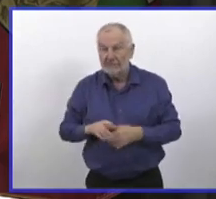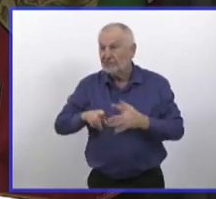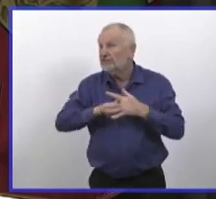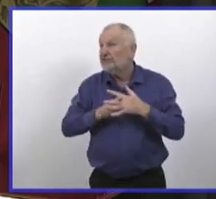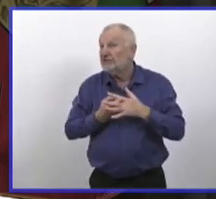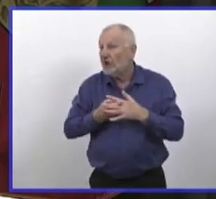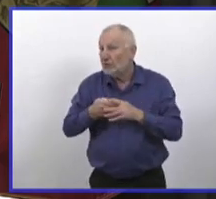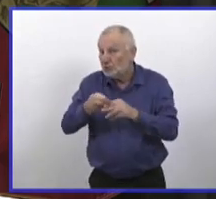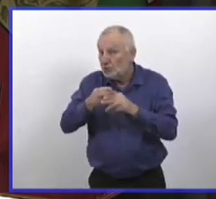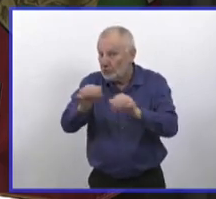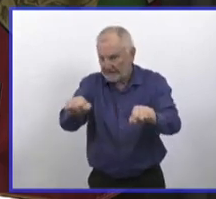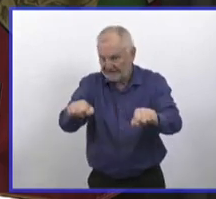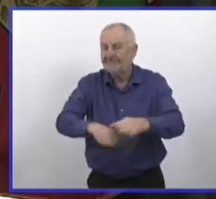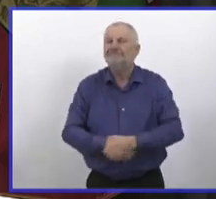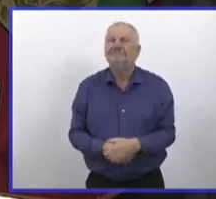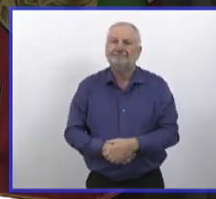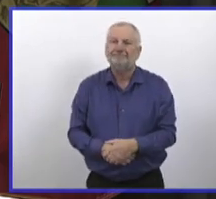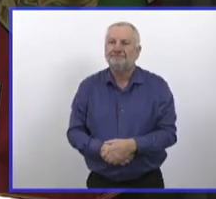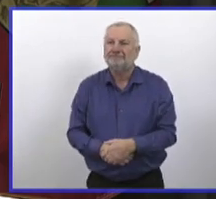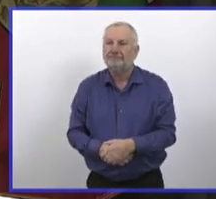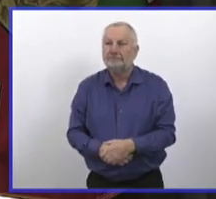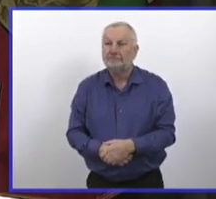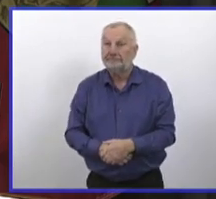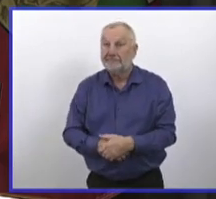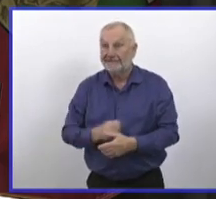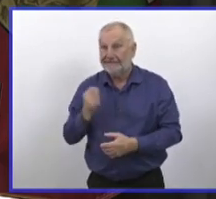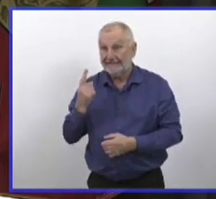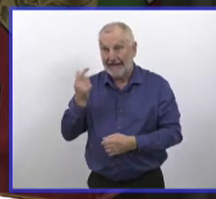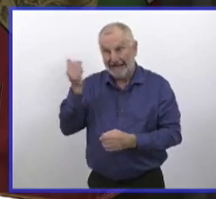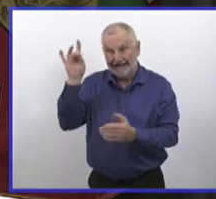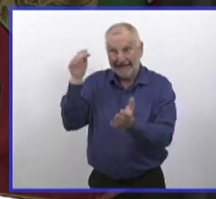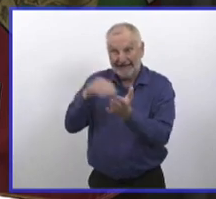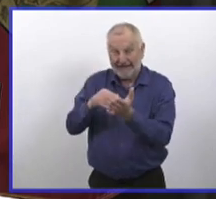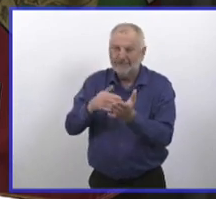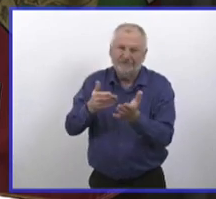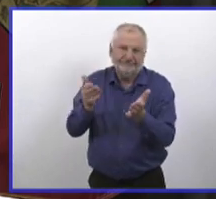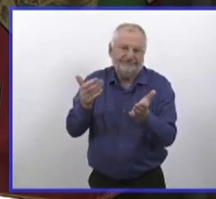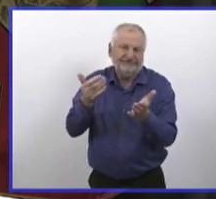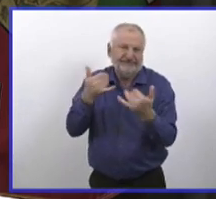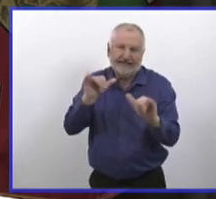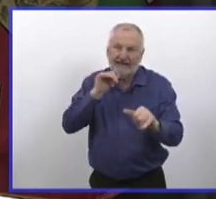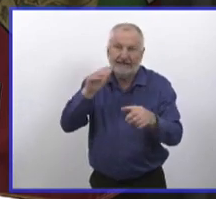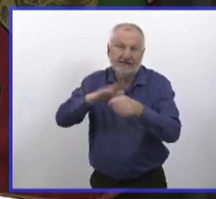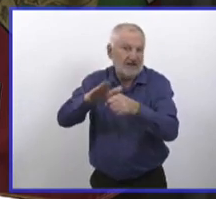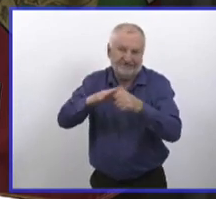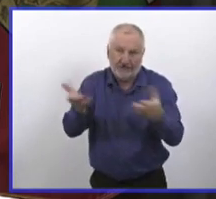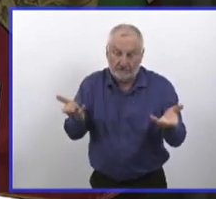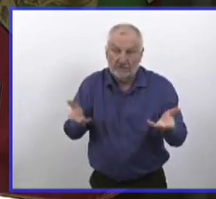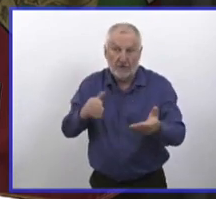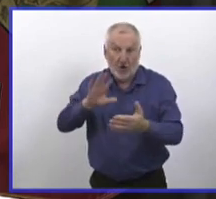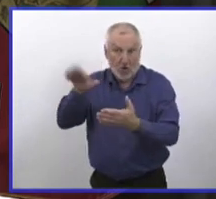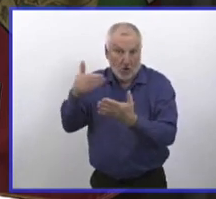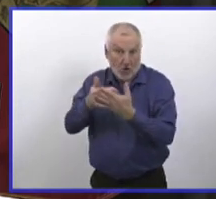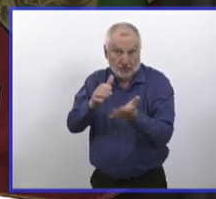clinics will be able to get vaccine from this first batch. A new map is being posted today at